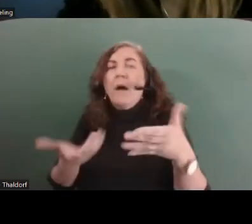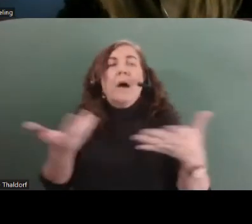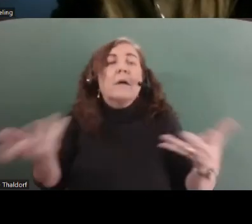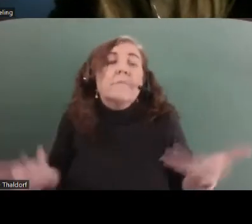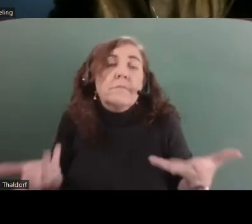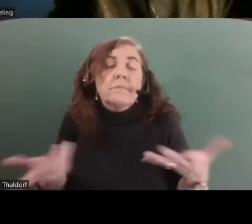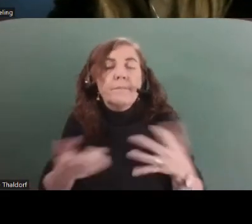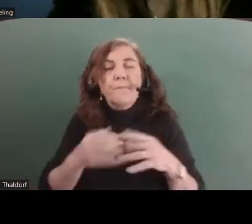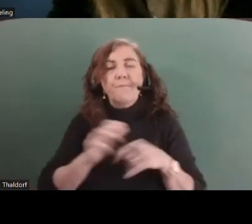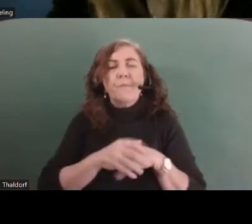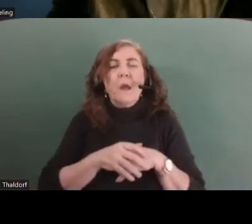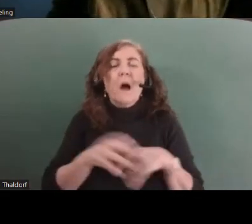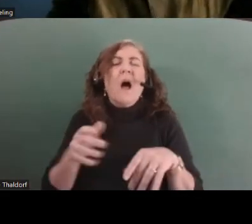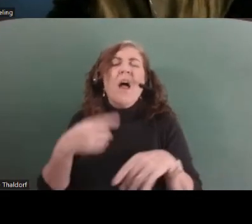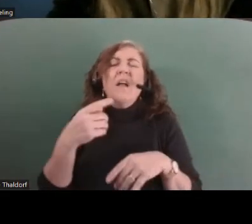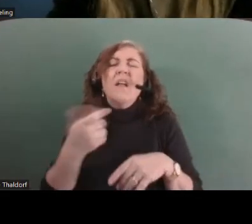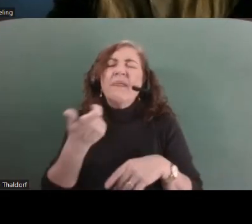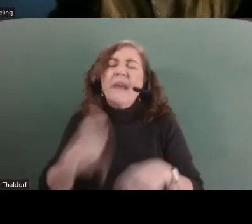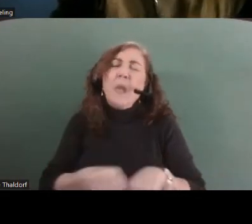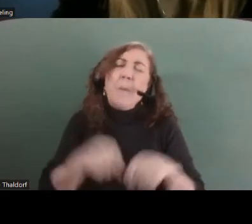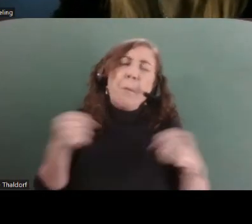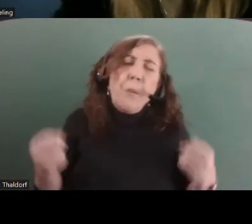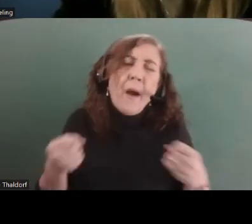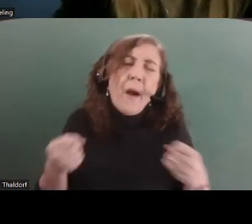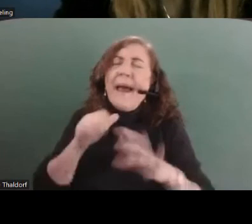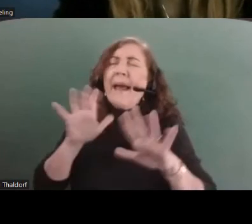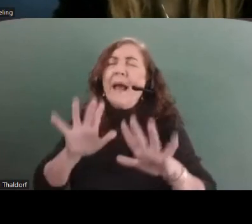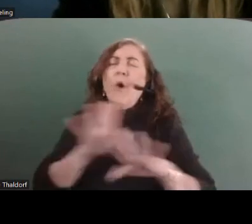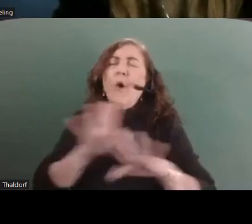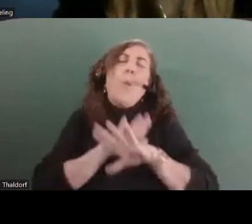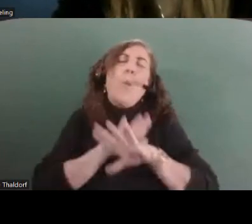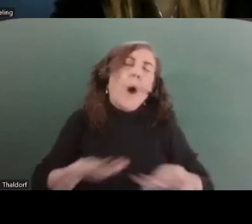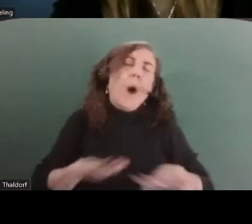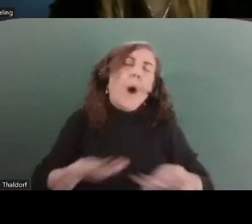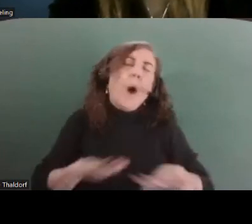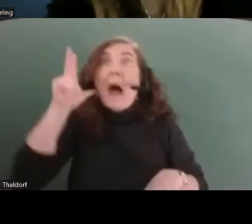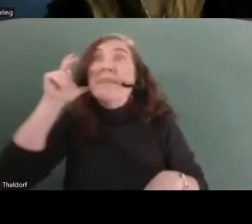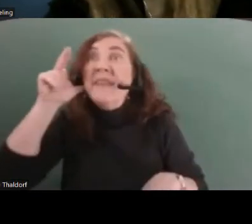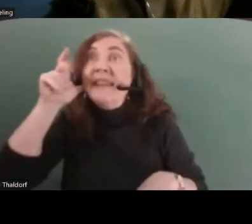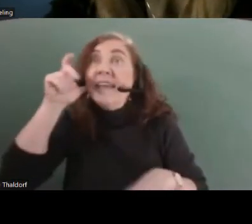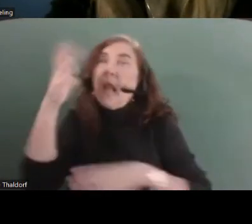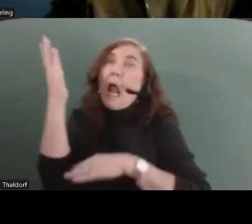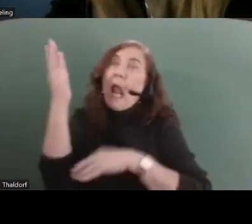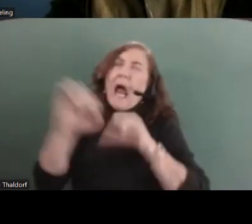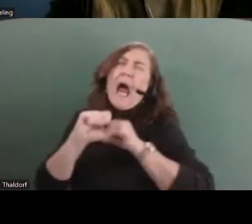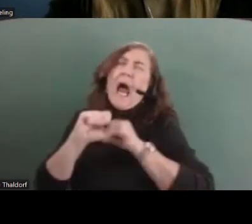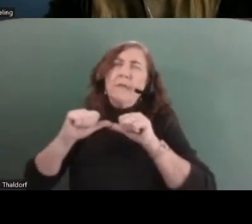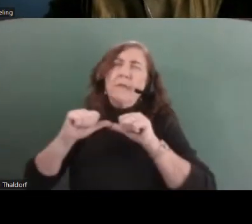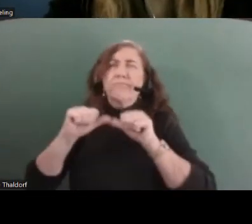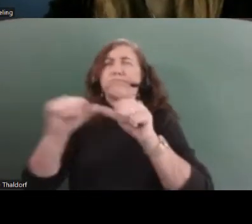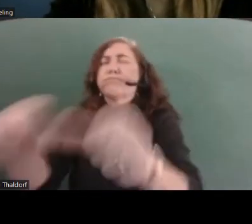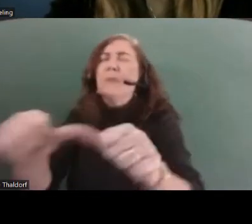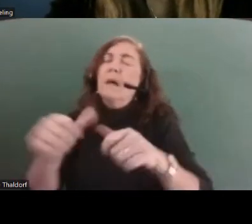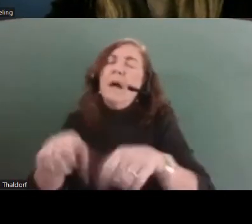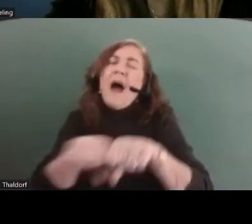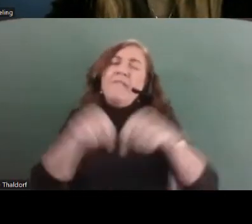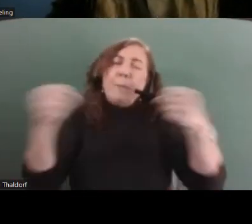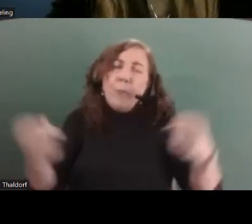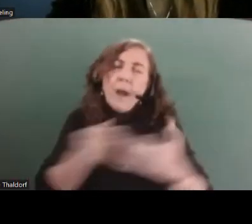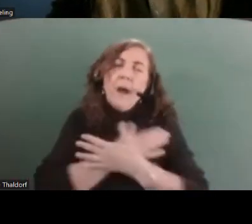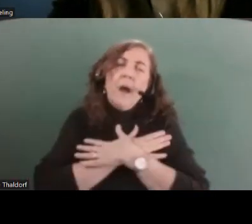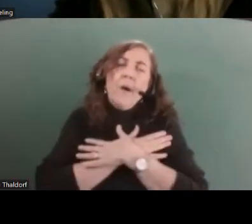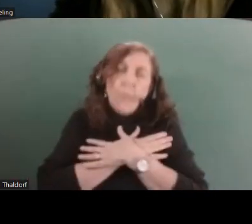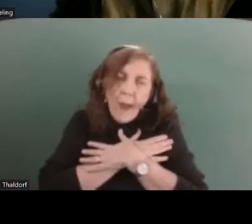breaks. Consider the classroom acoustics. Try to accommodate their listening environment first instead